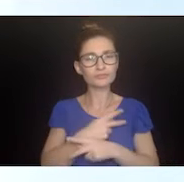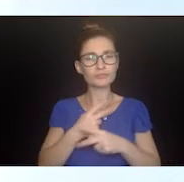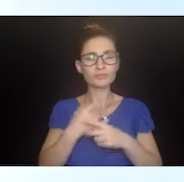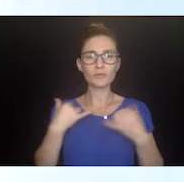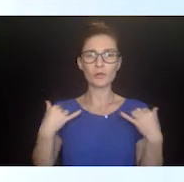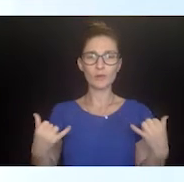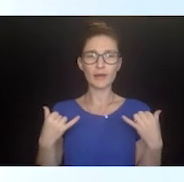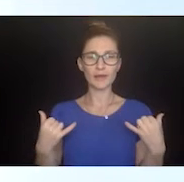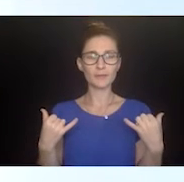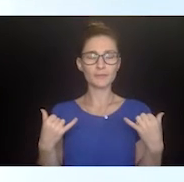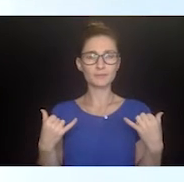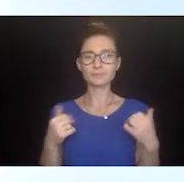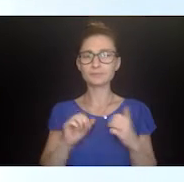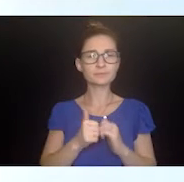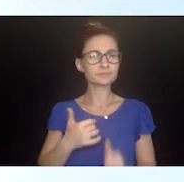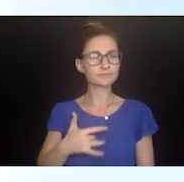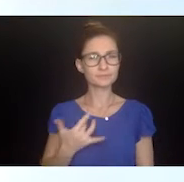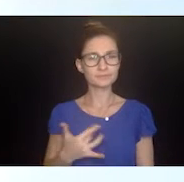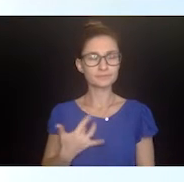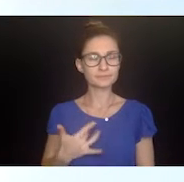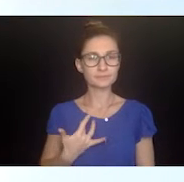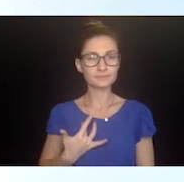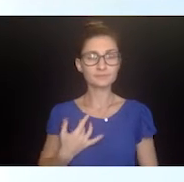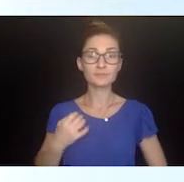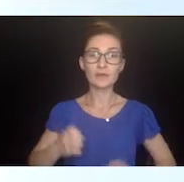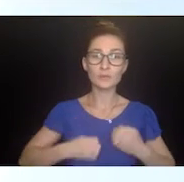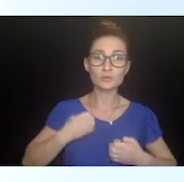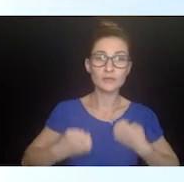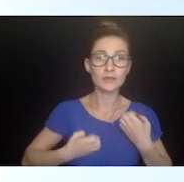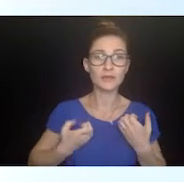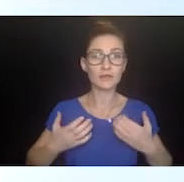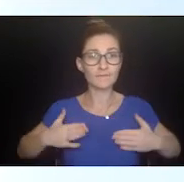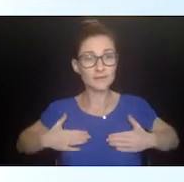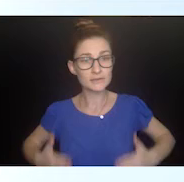Where am I today? How am I emotionally,